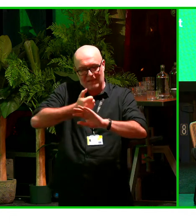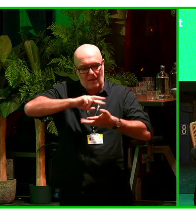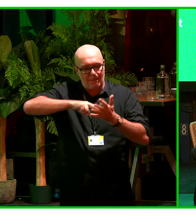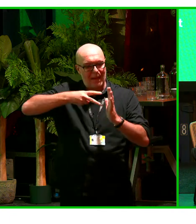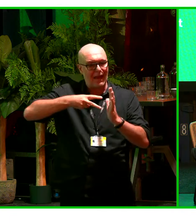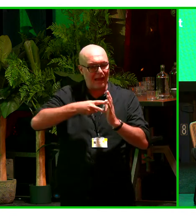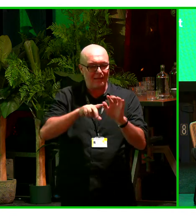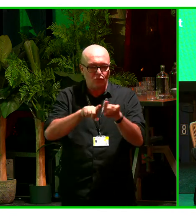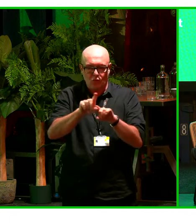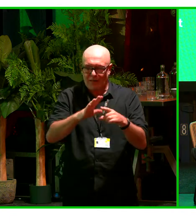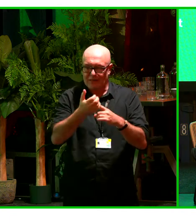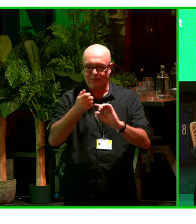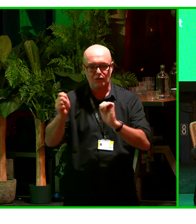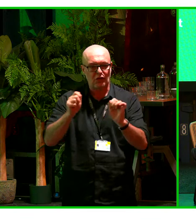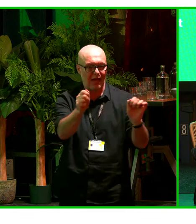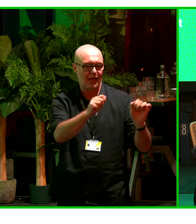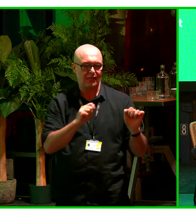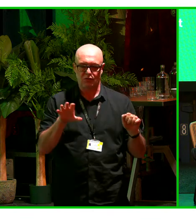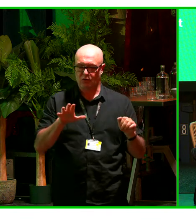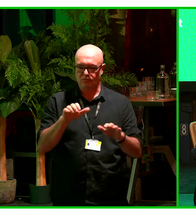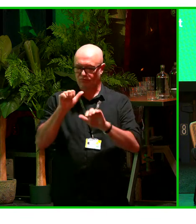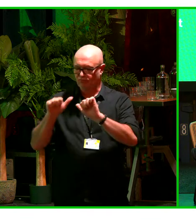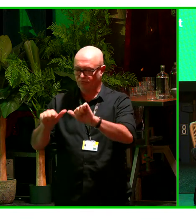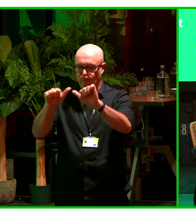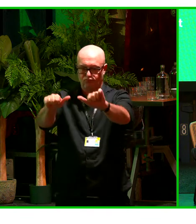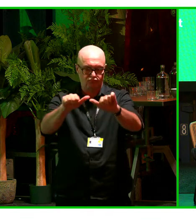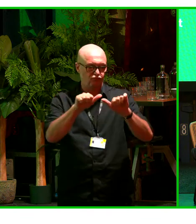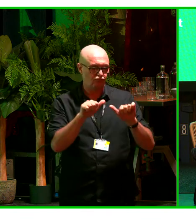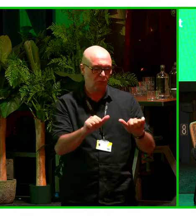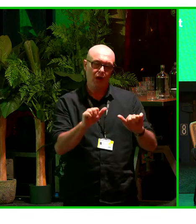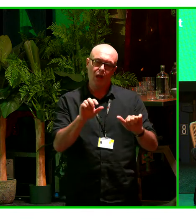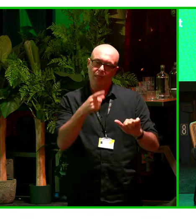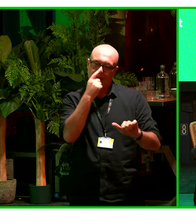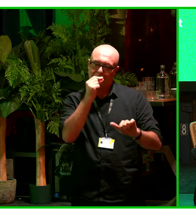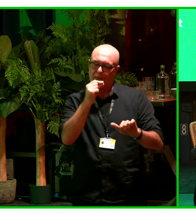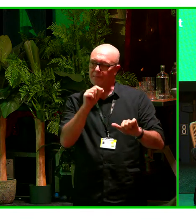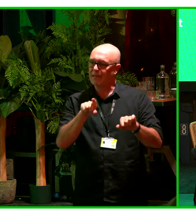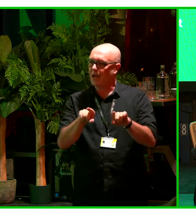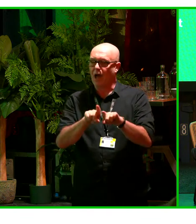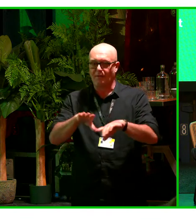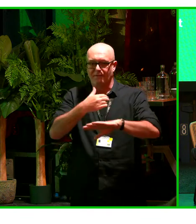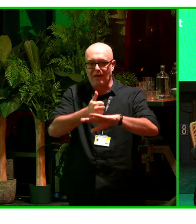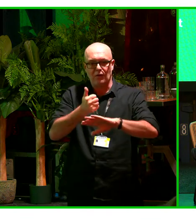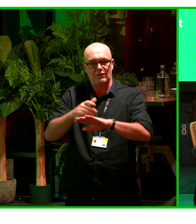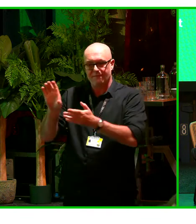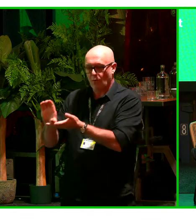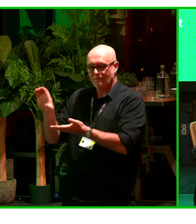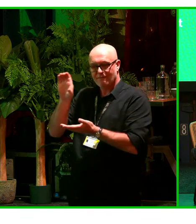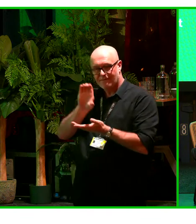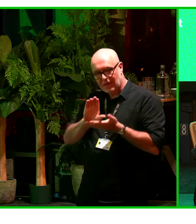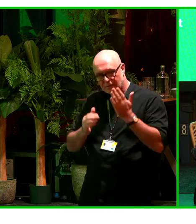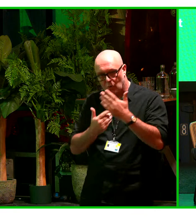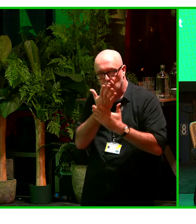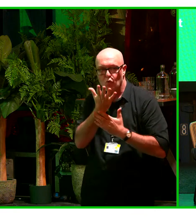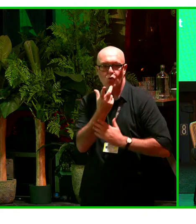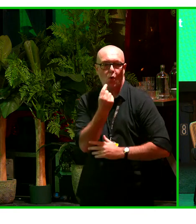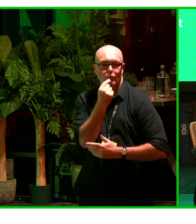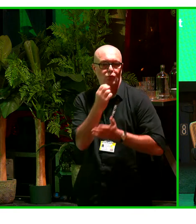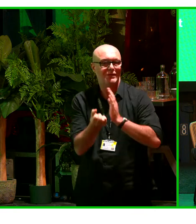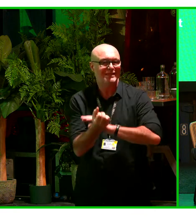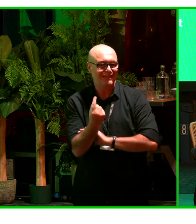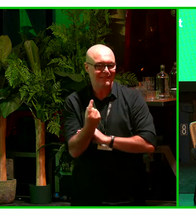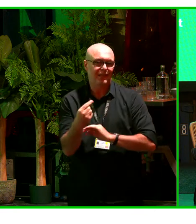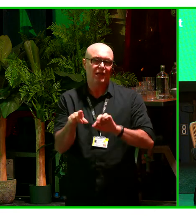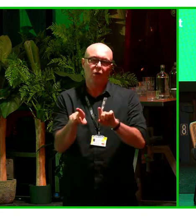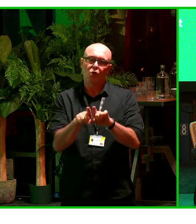need. So that can be a foundation for investment in new opportunities. It can give a